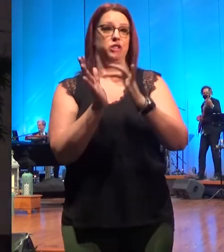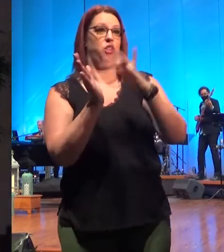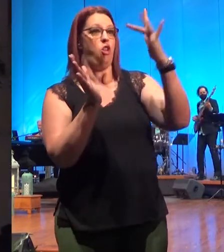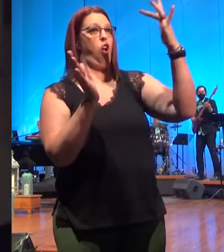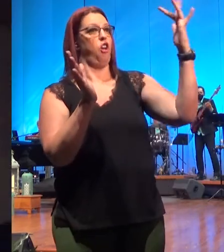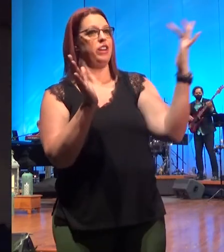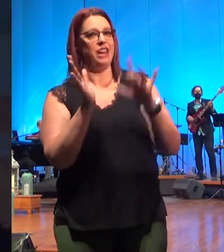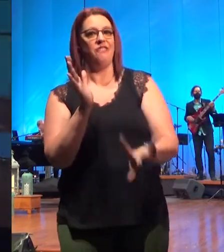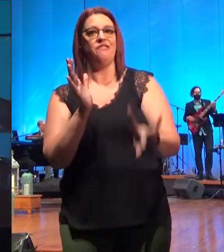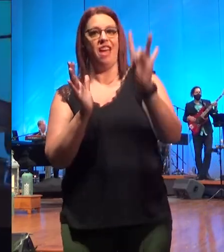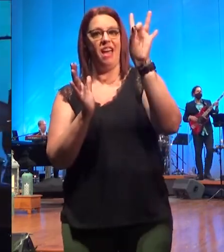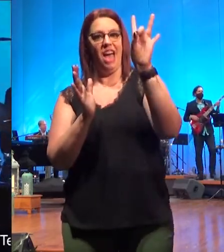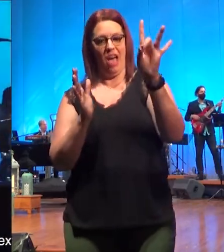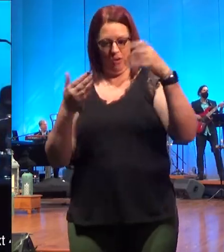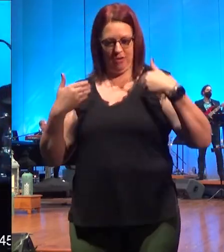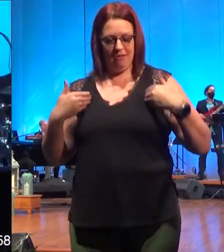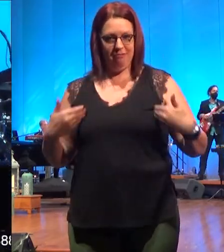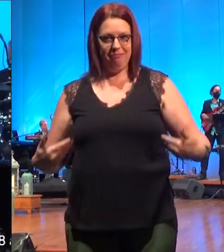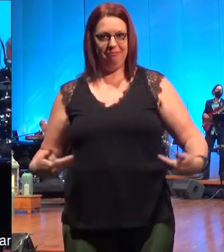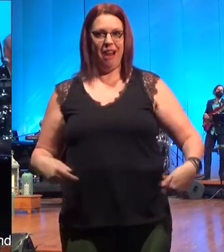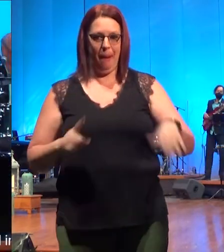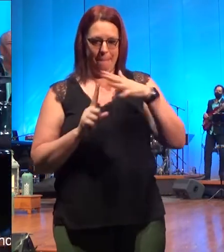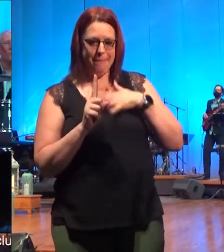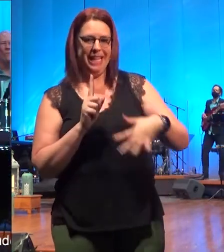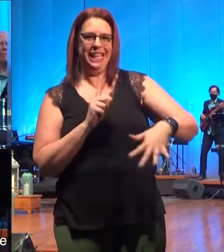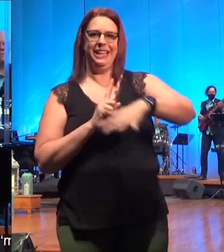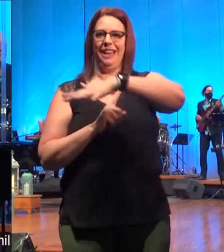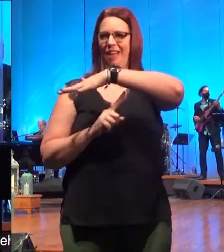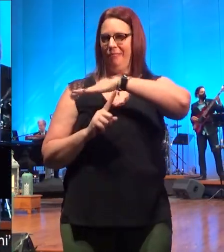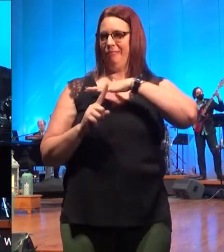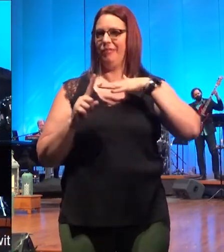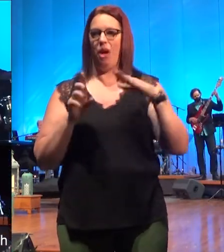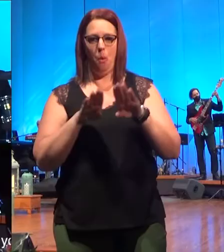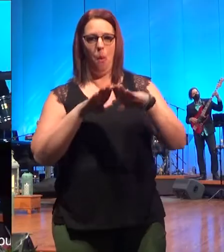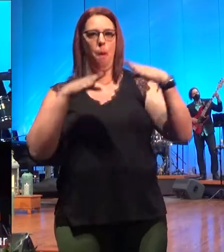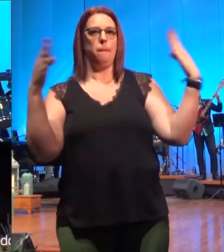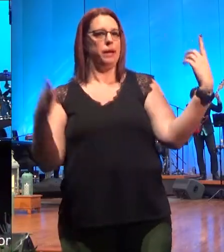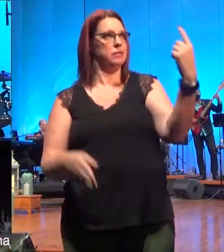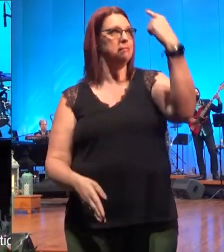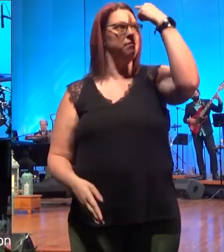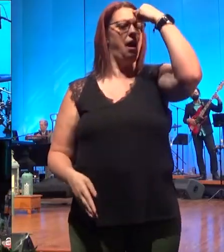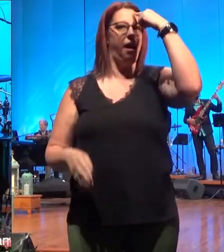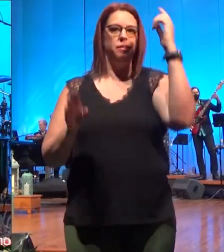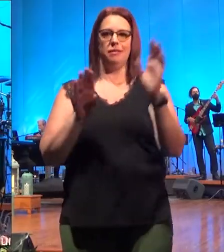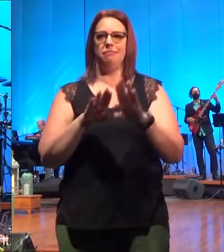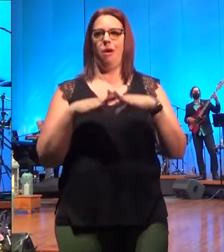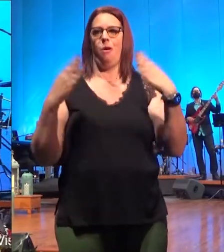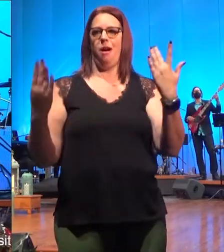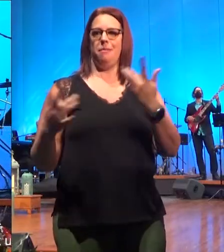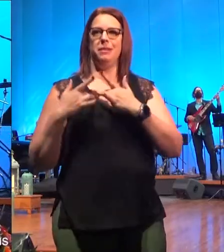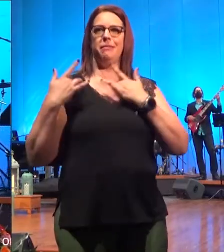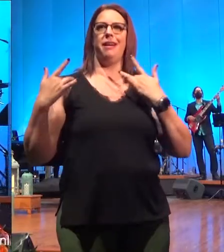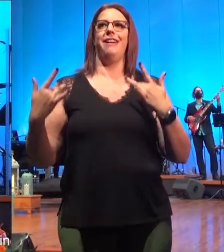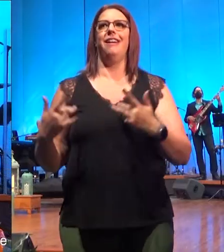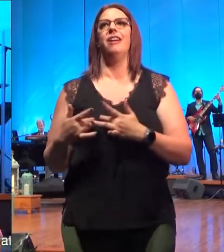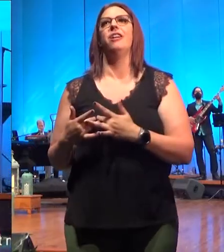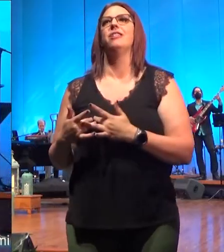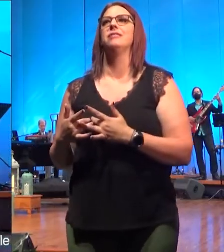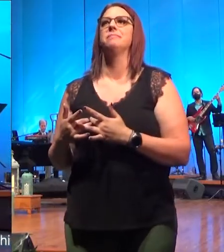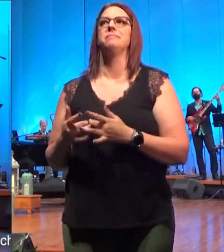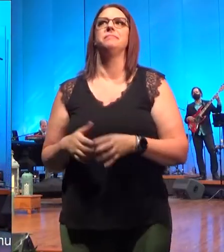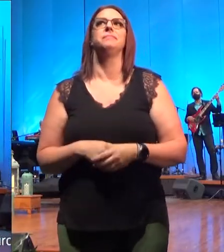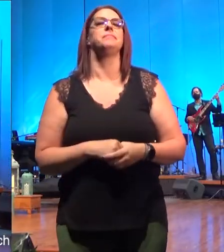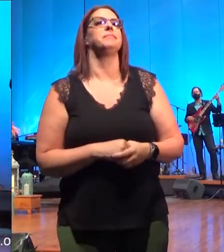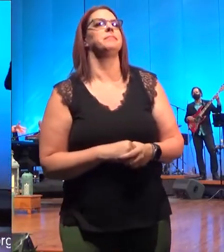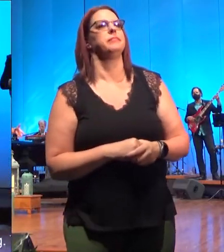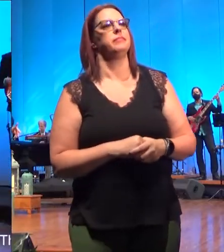has been found. It surrounds me, opens my mind and heart.